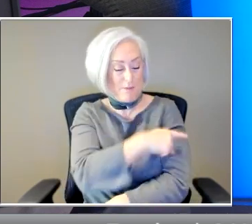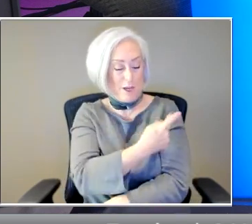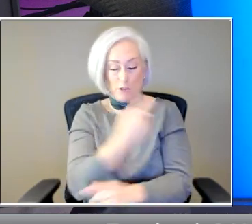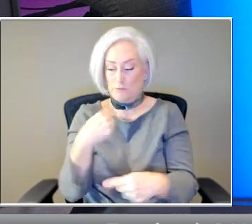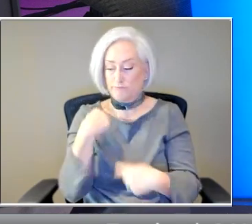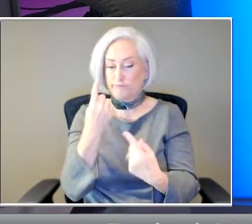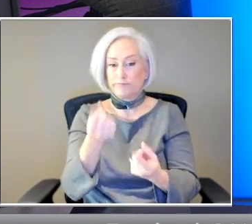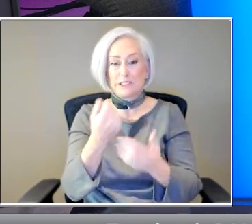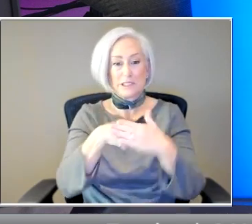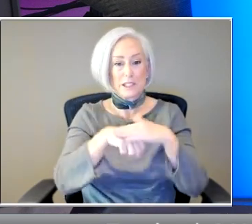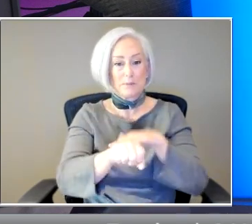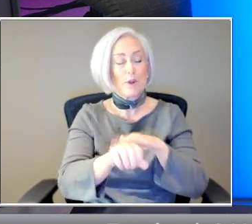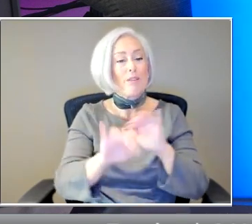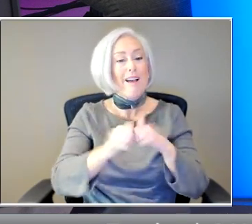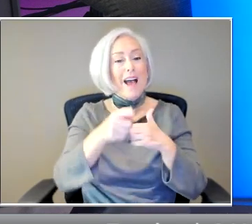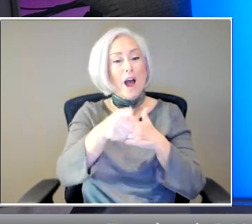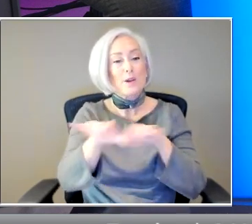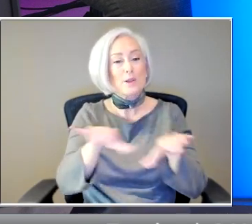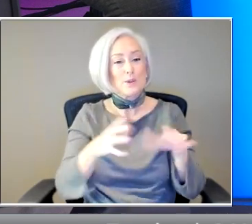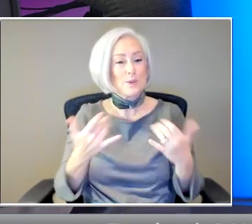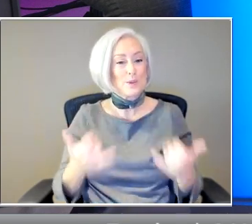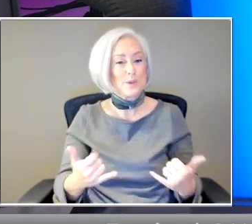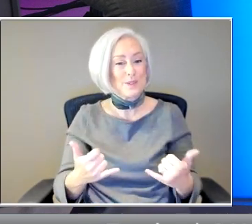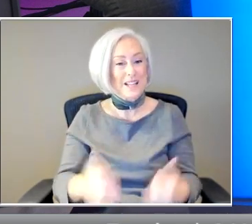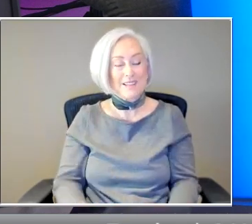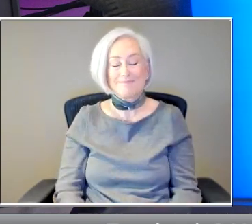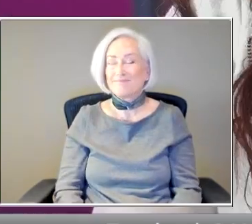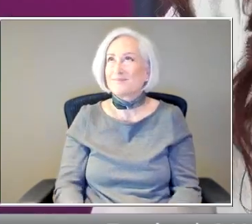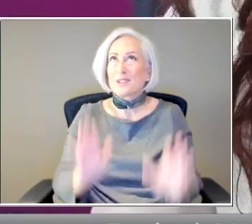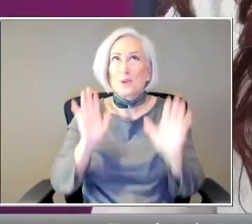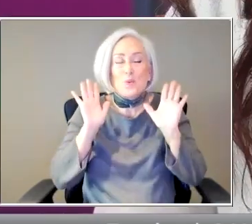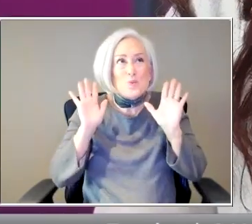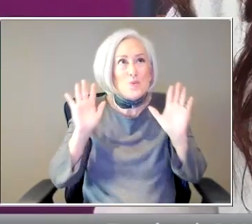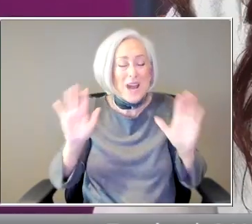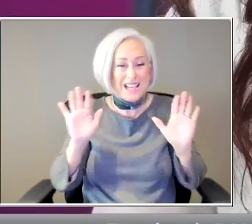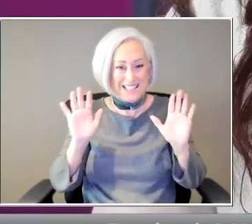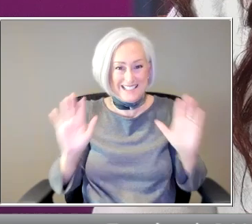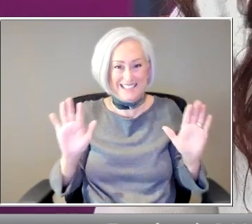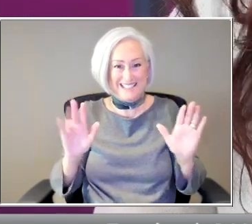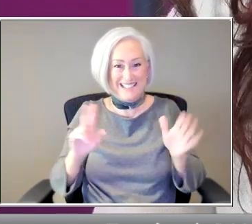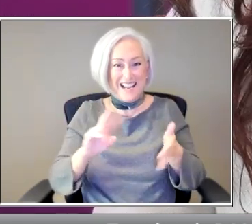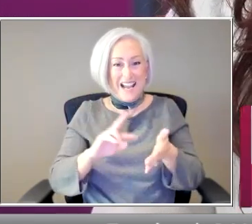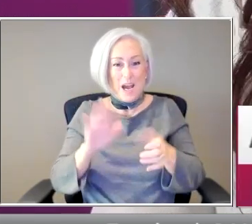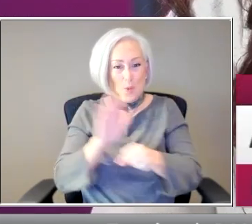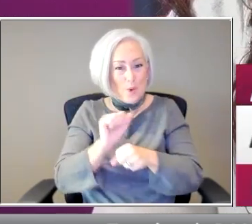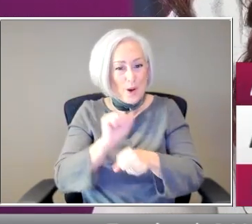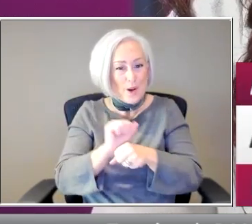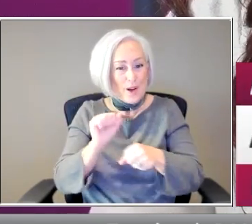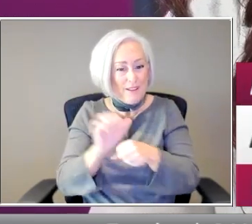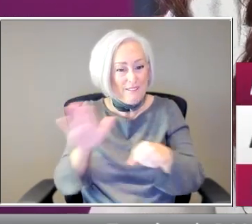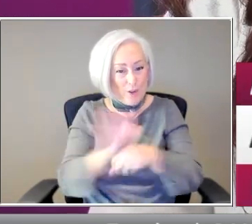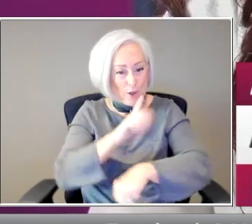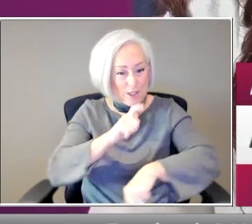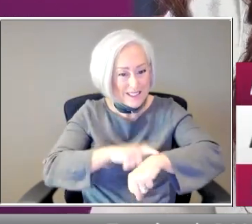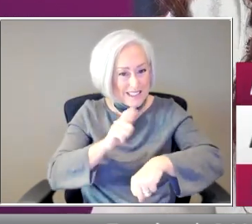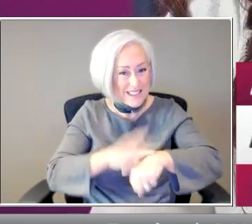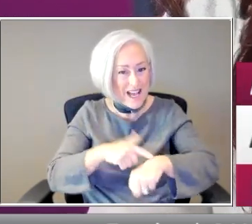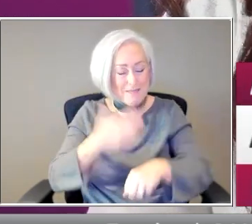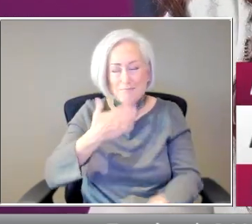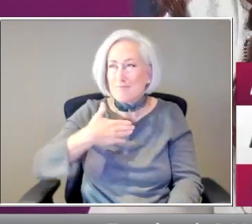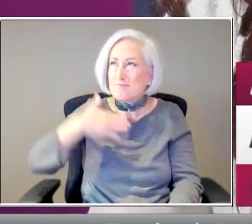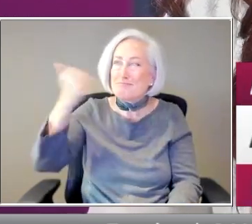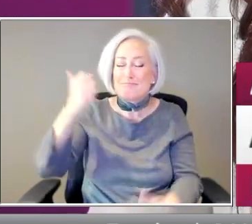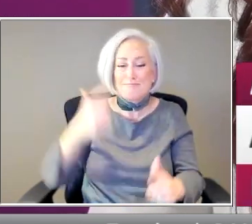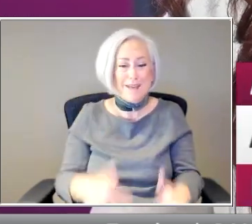are you doing today? Oh, I'm doing all great. I mean, working full time, just having the best life and going